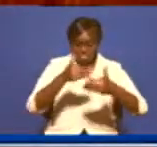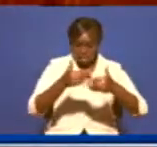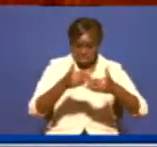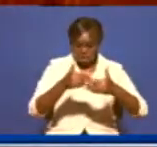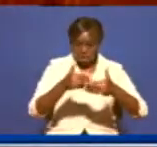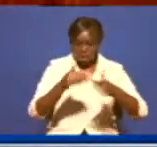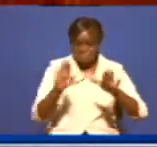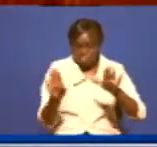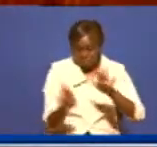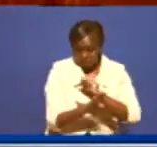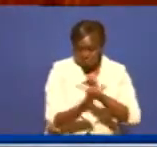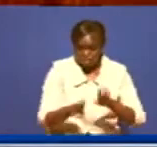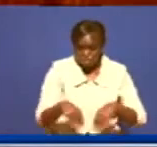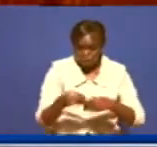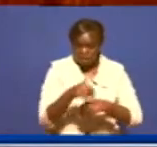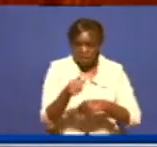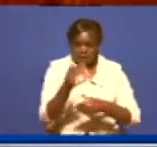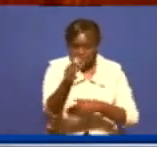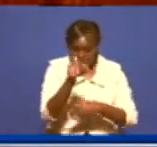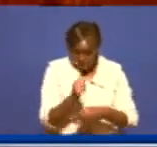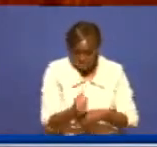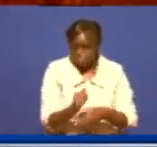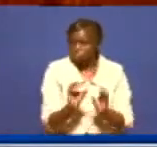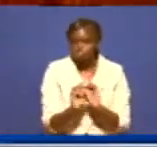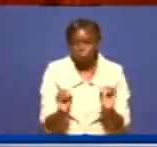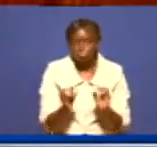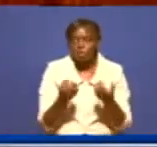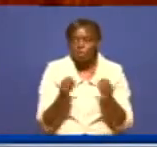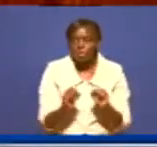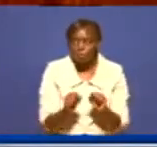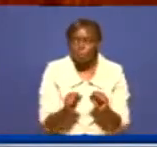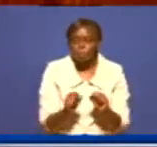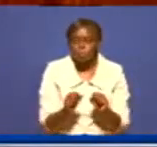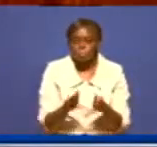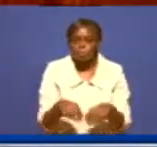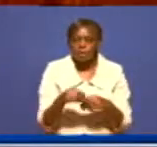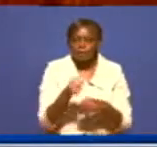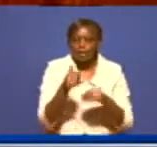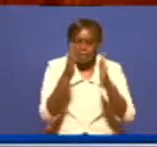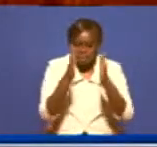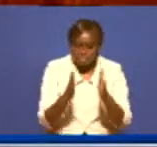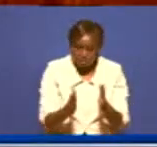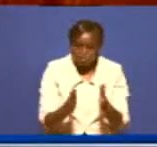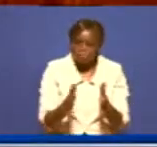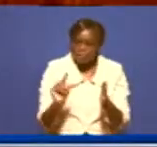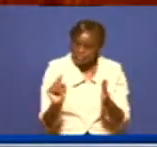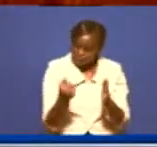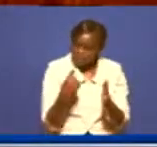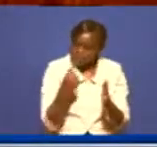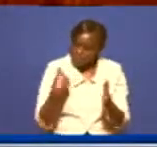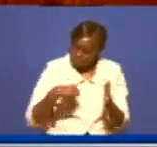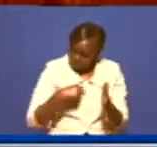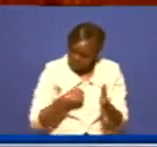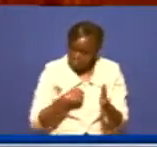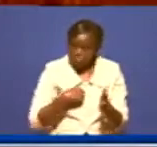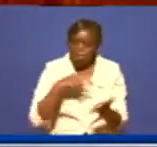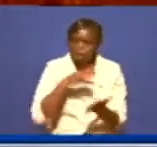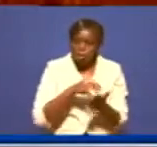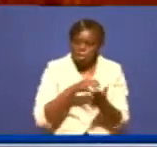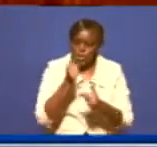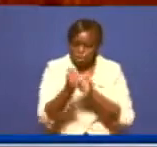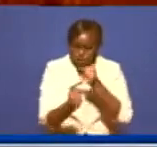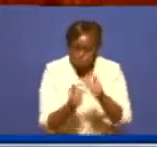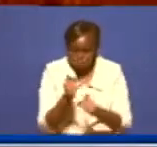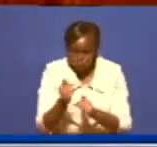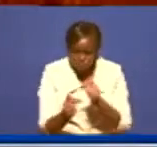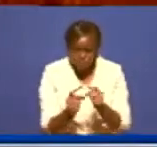subletting allowed. In this property, you can sublet, just notify us. But the terms and conditions continue being